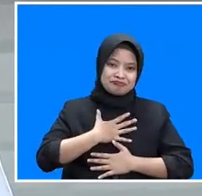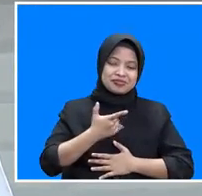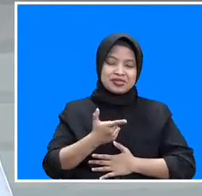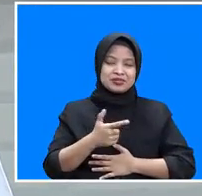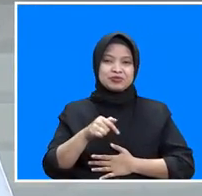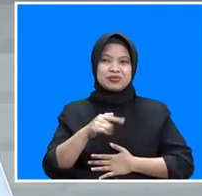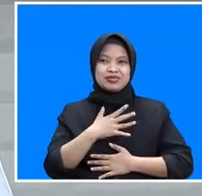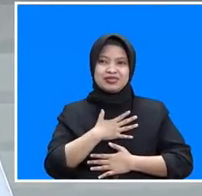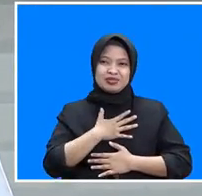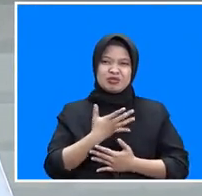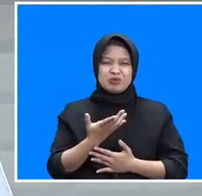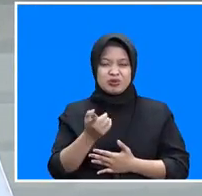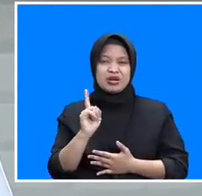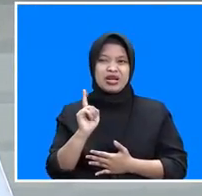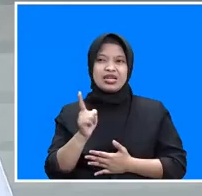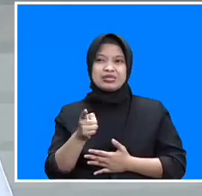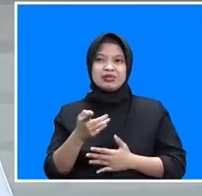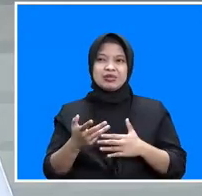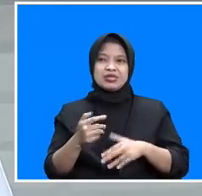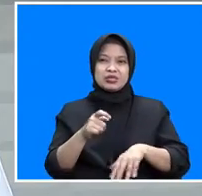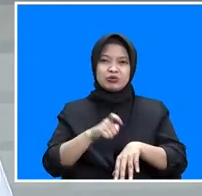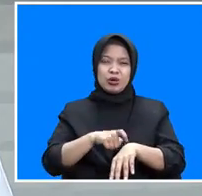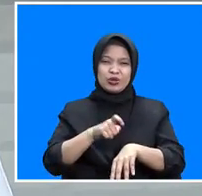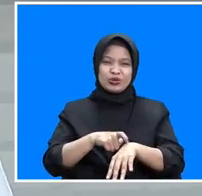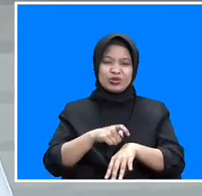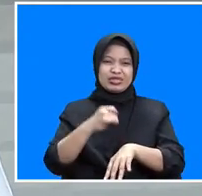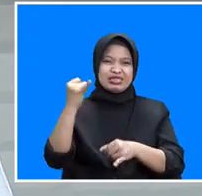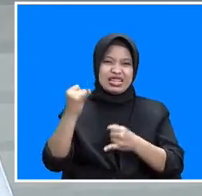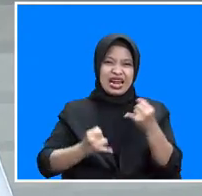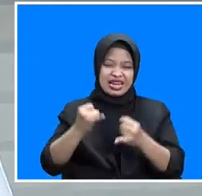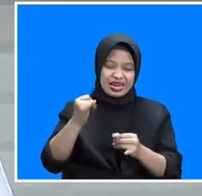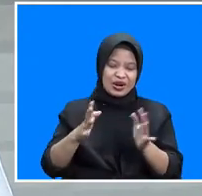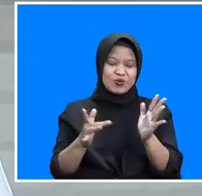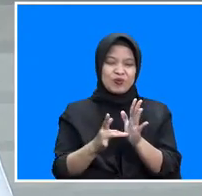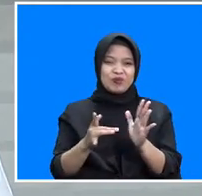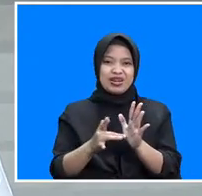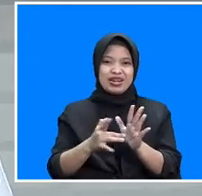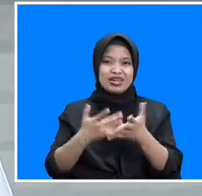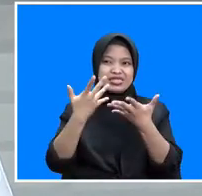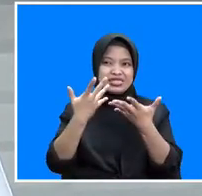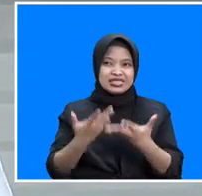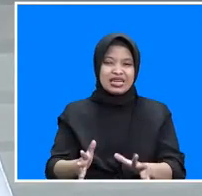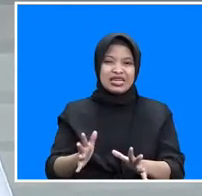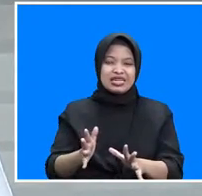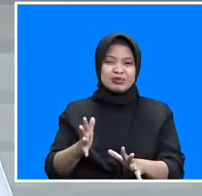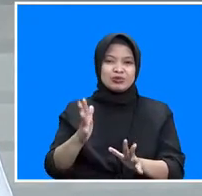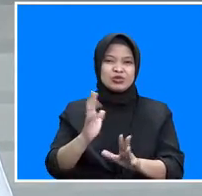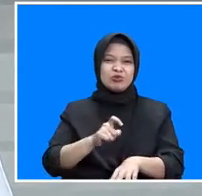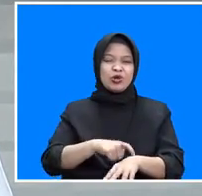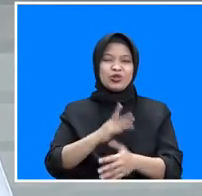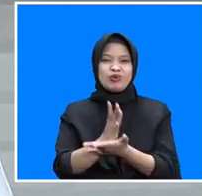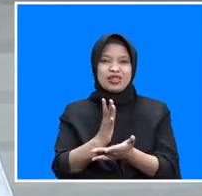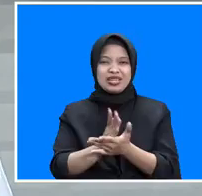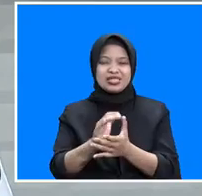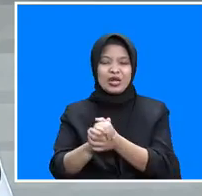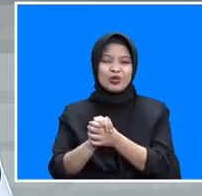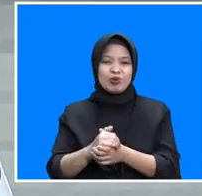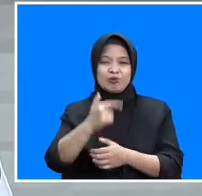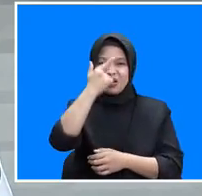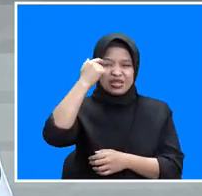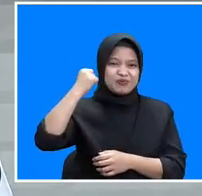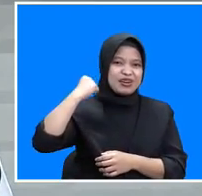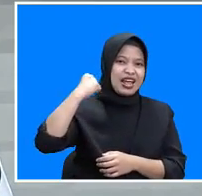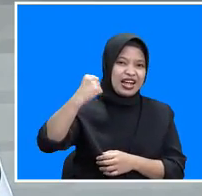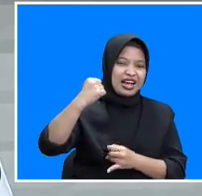are about to end this session, the webinars of Silaturahmi Merdeka Belajar. Again, I'd like to